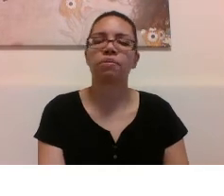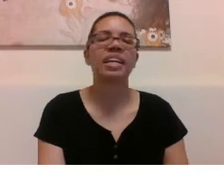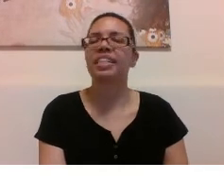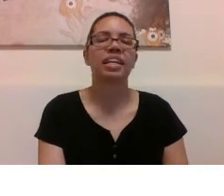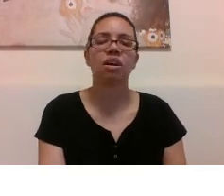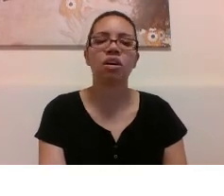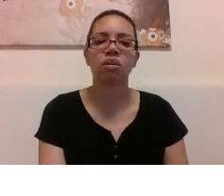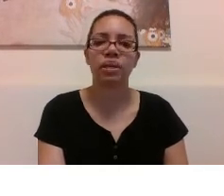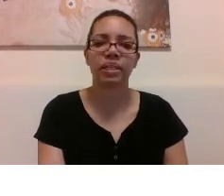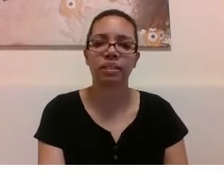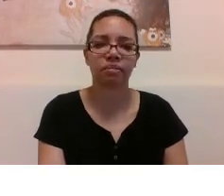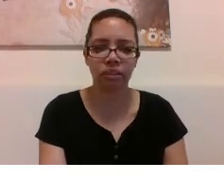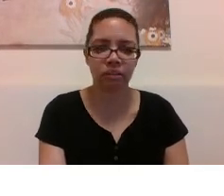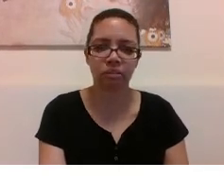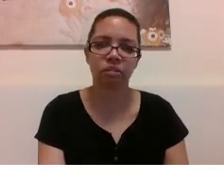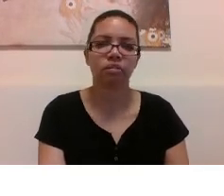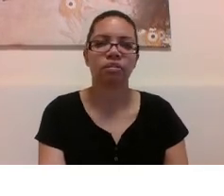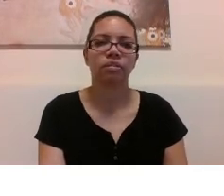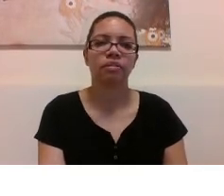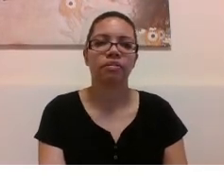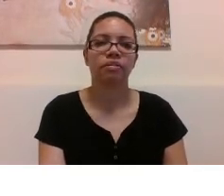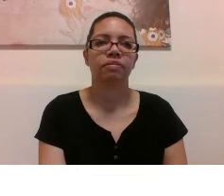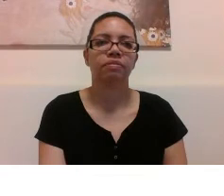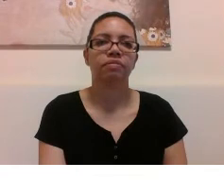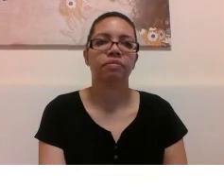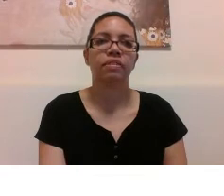You are right, like always.